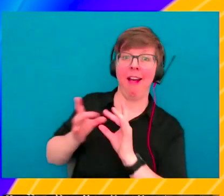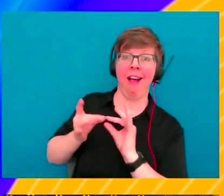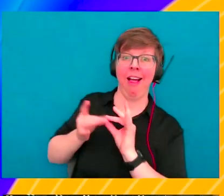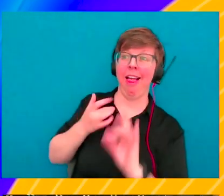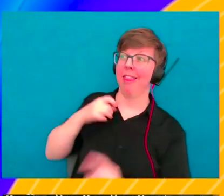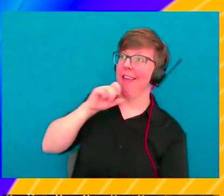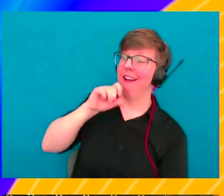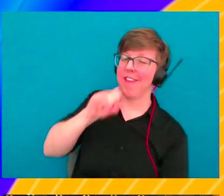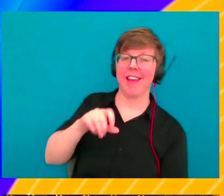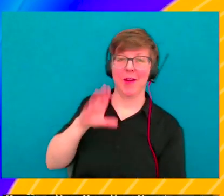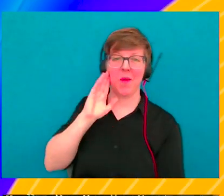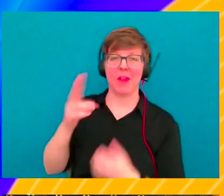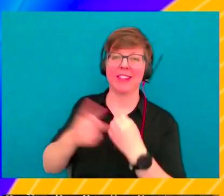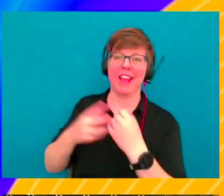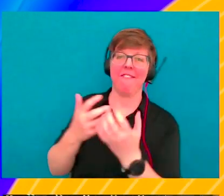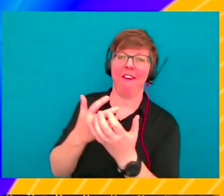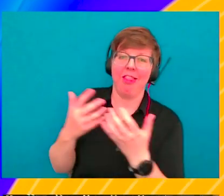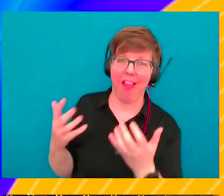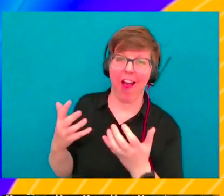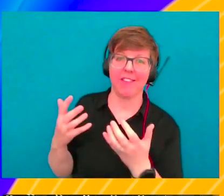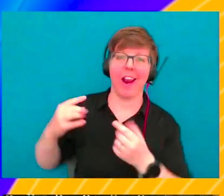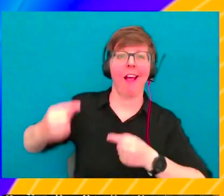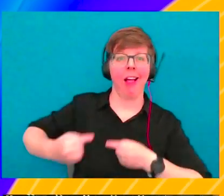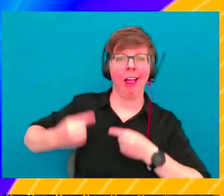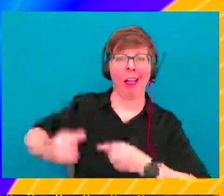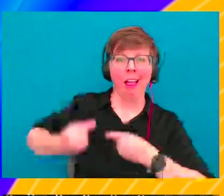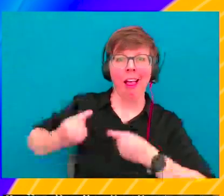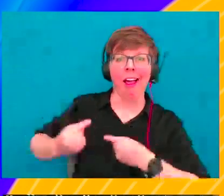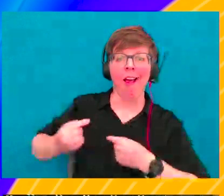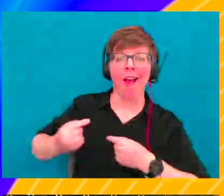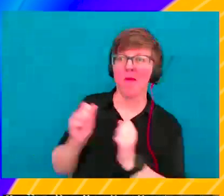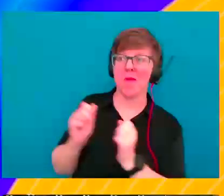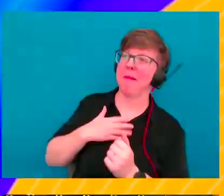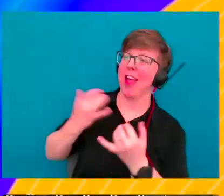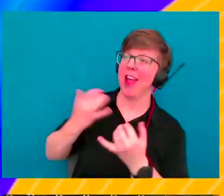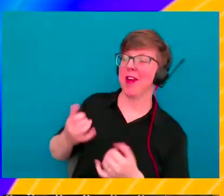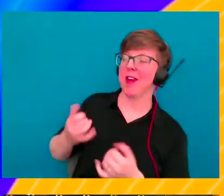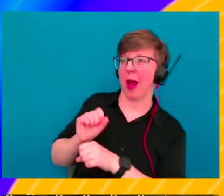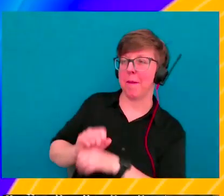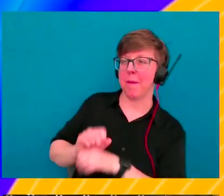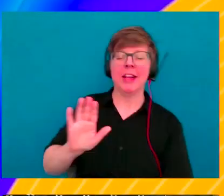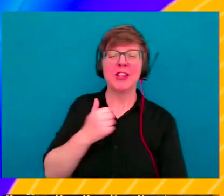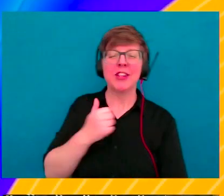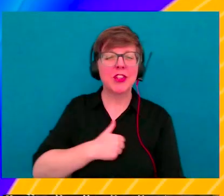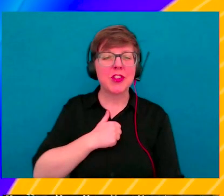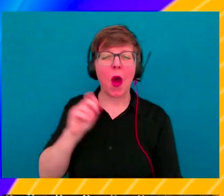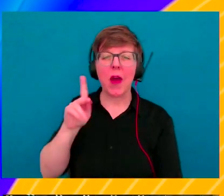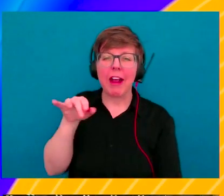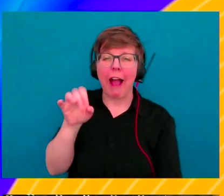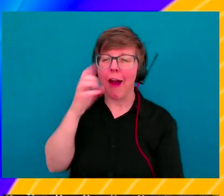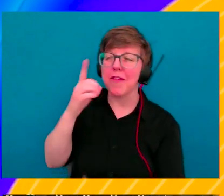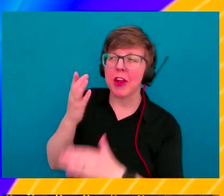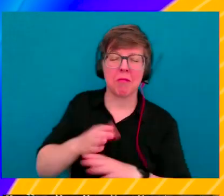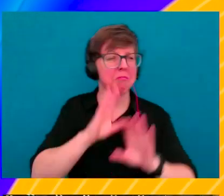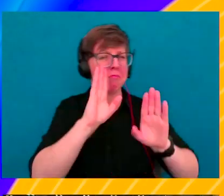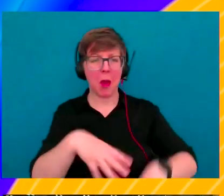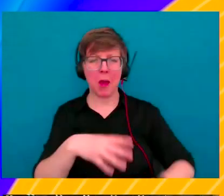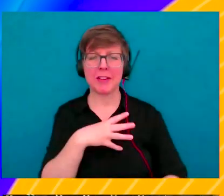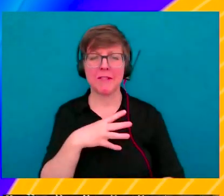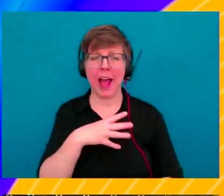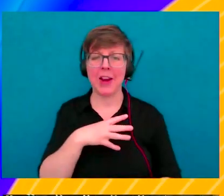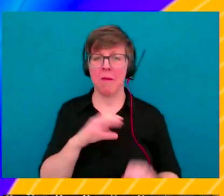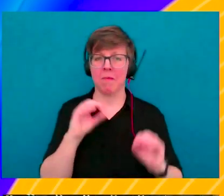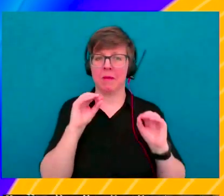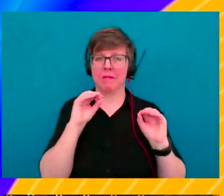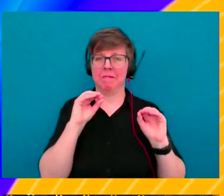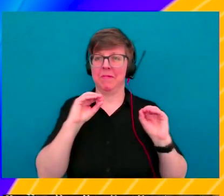for example, from Nice. Solapunk. That is the goal. Nice. All right. Sorry, Kyle, for interrupting. No, this was an unscripted demo, so Yeah. it's going well. The last